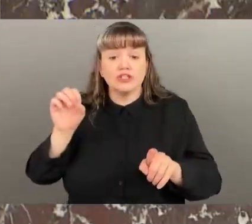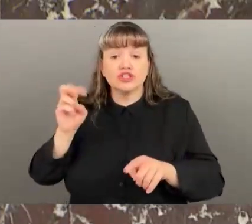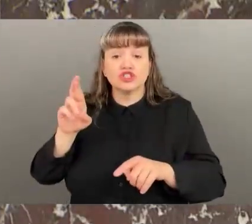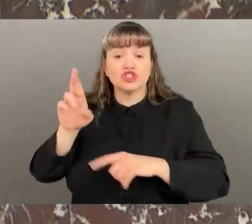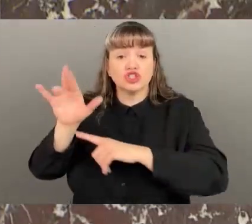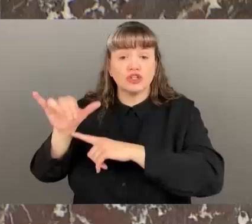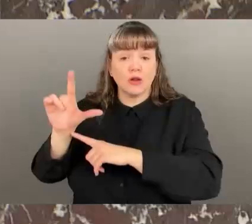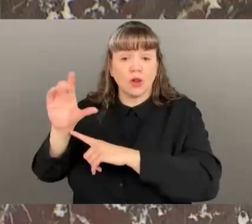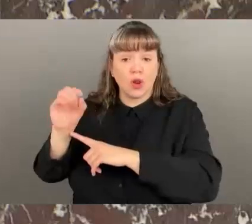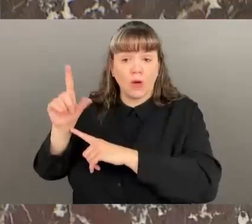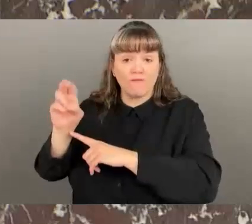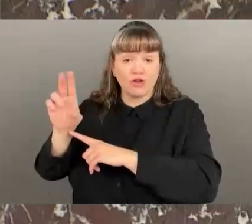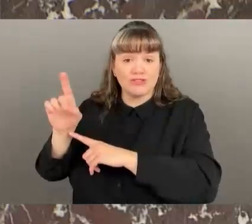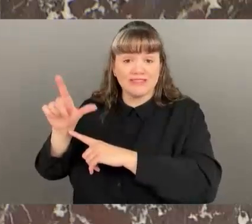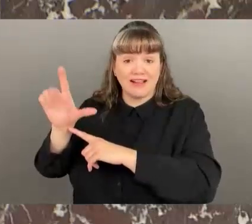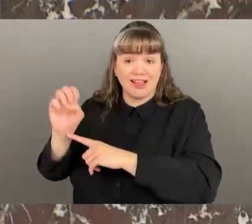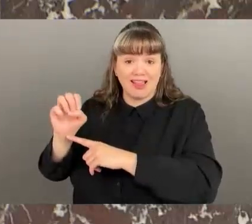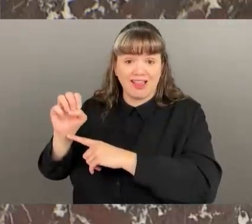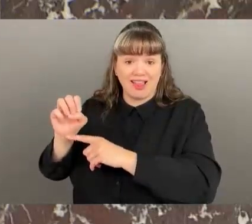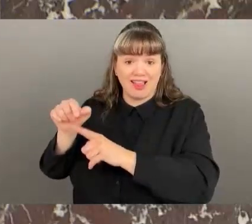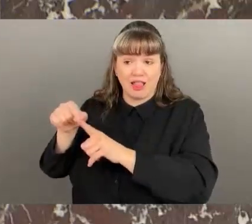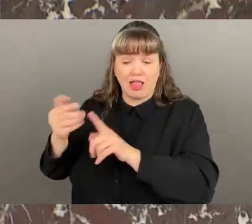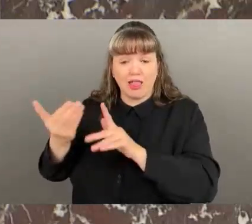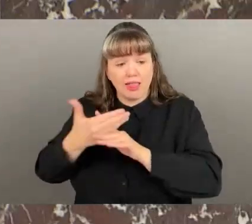perhaps I'll answer when the member is ready.